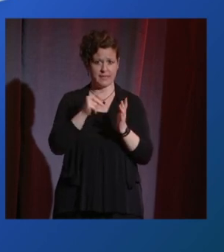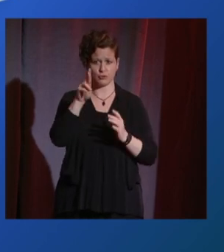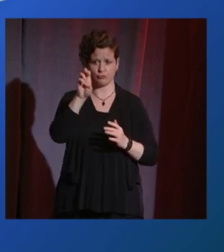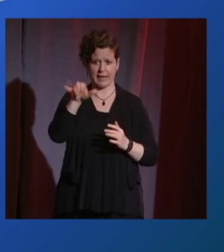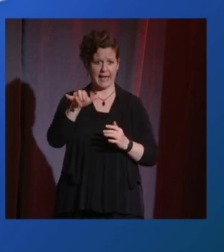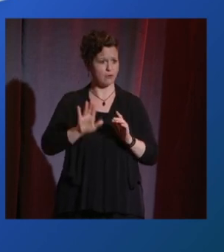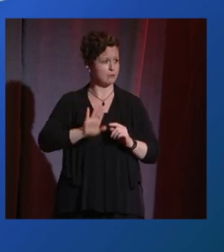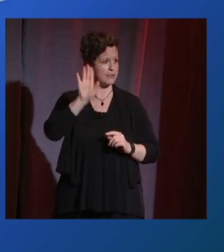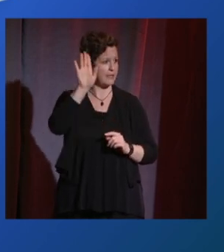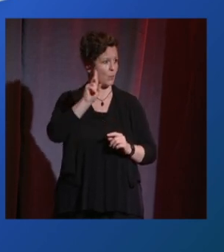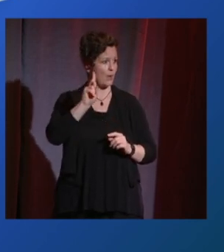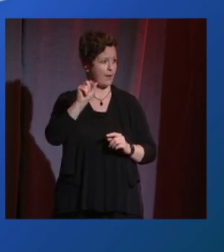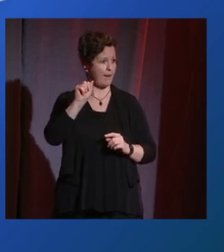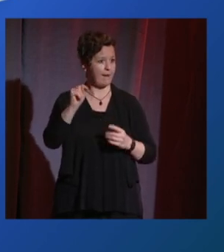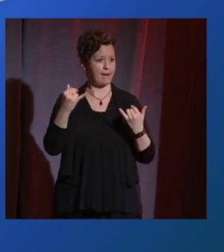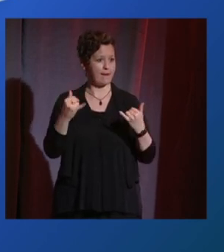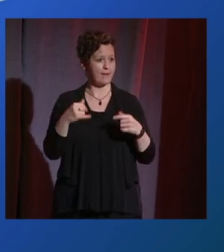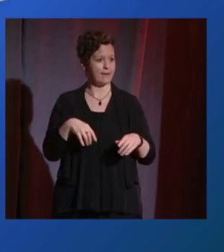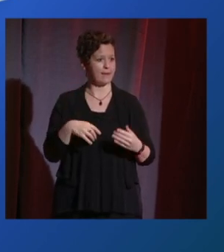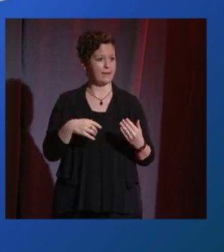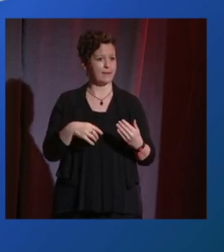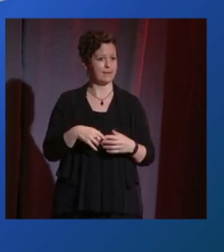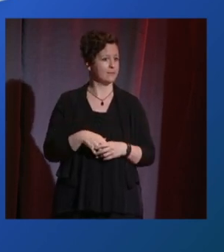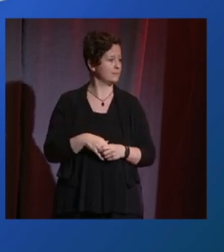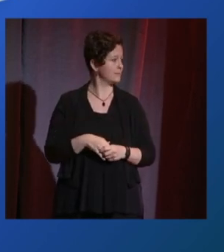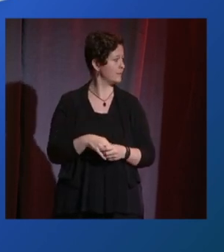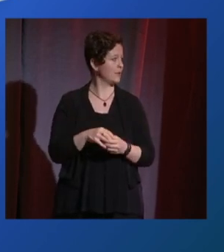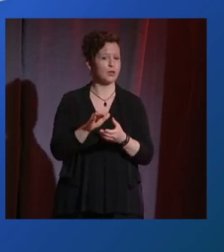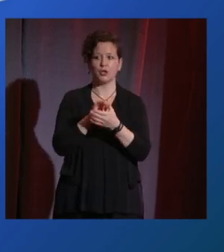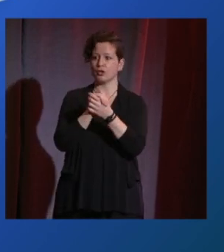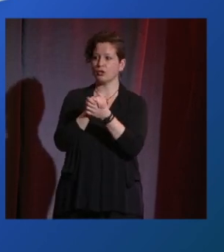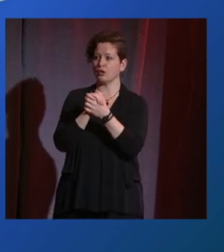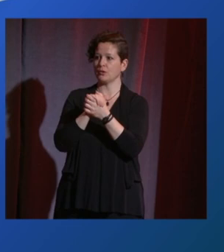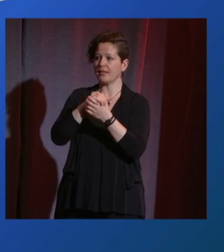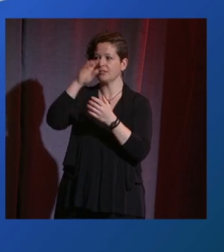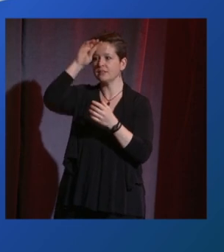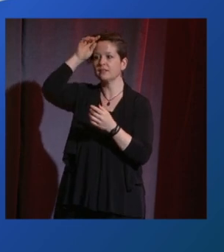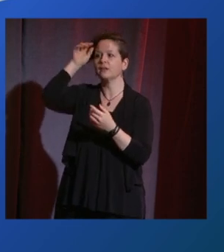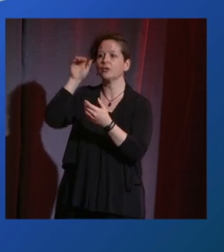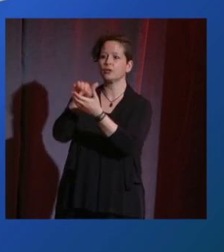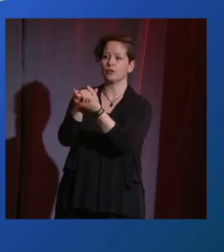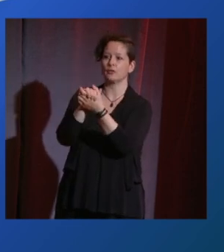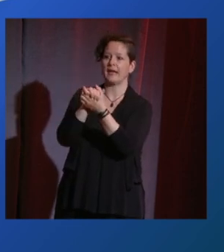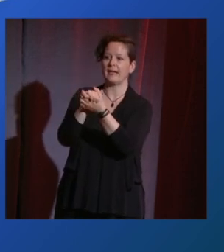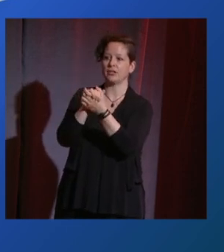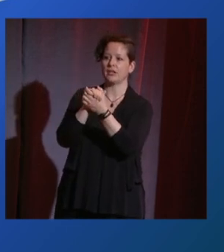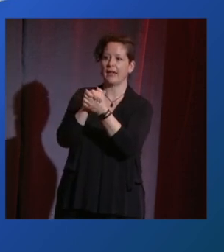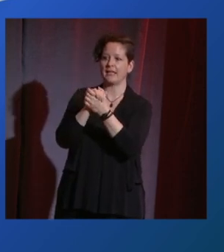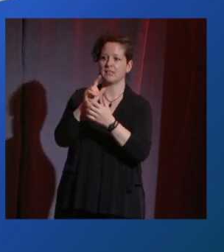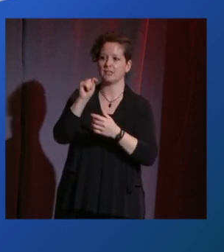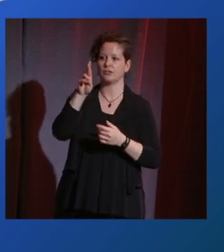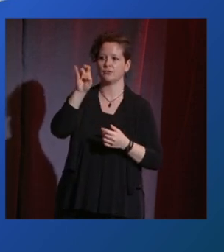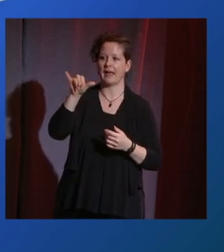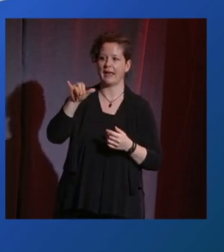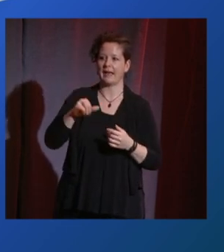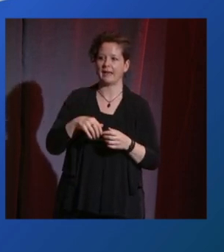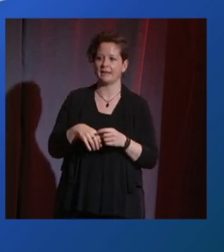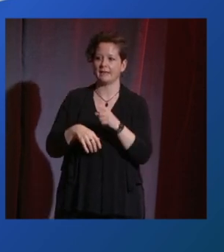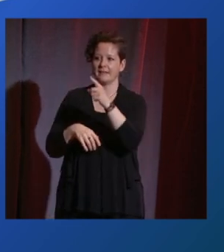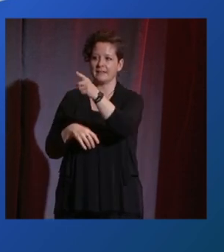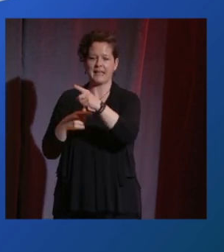your hand ah congratulations very very important to know thank